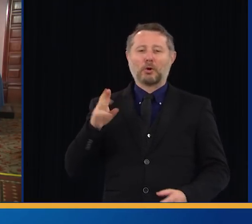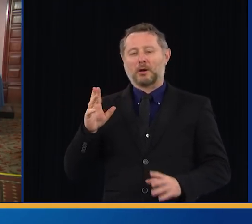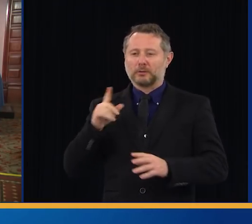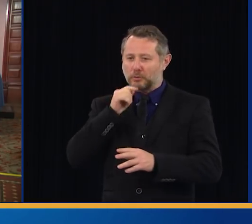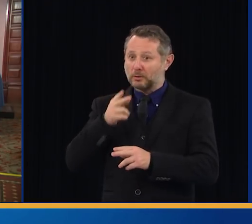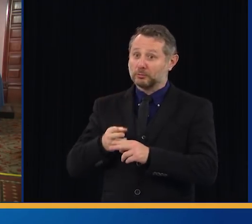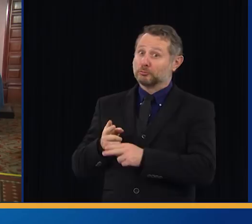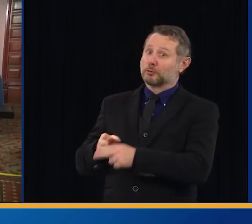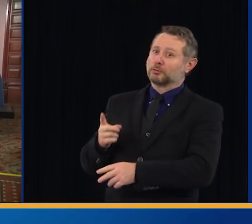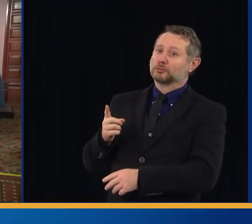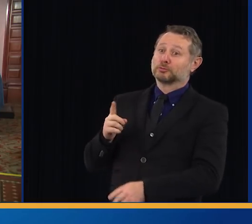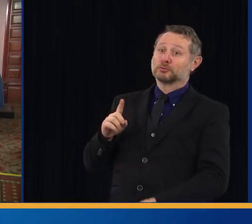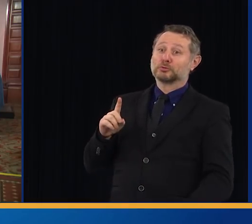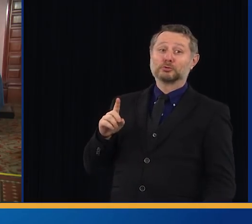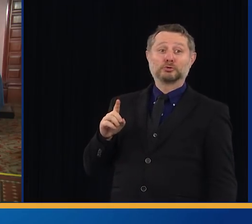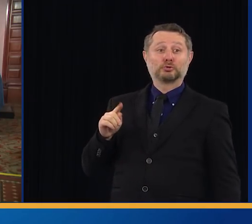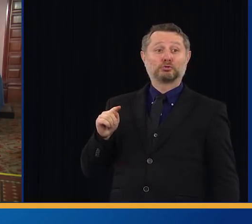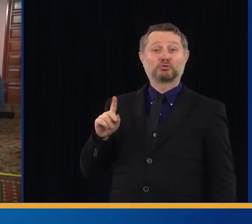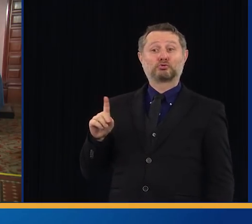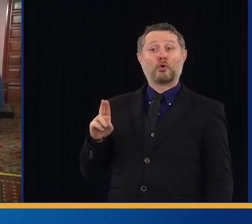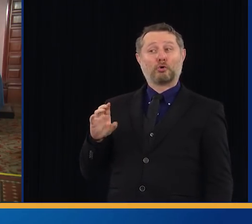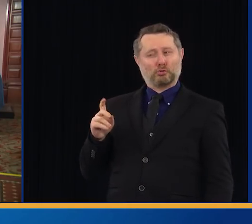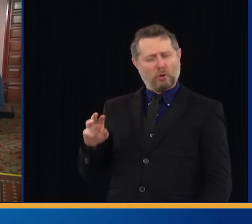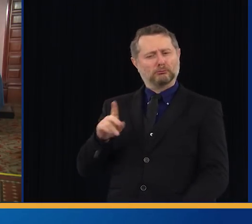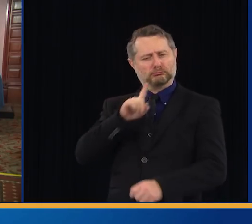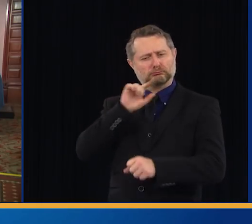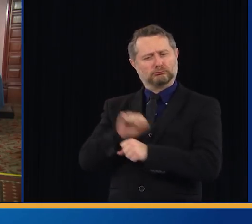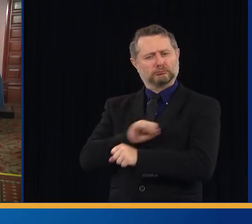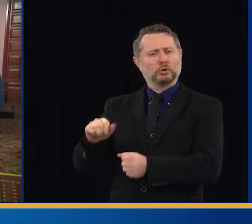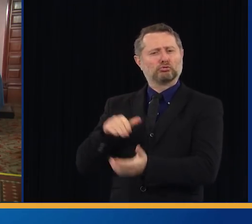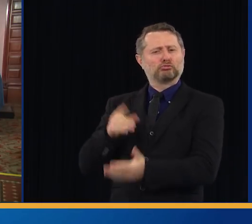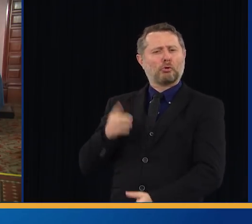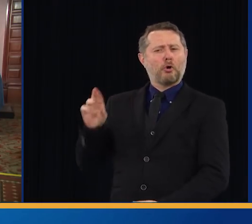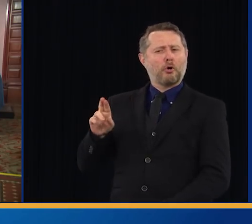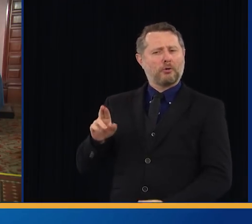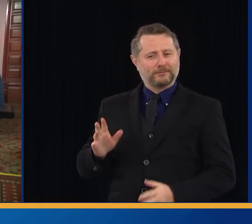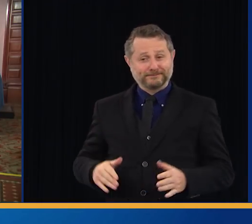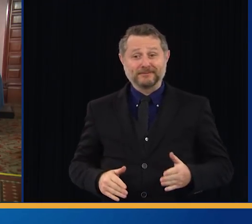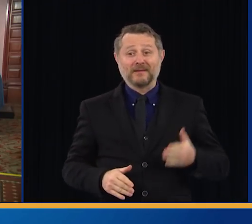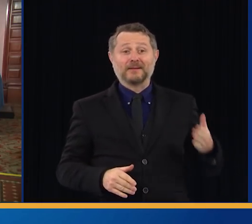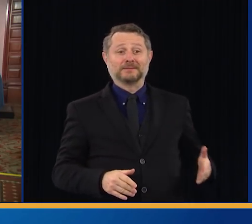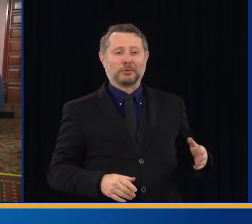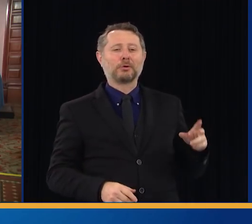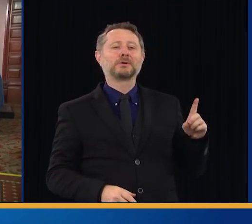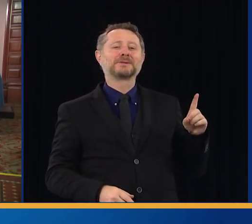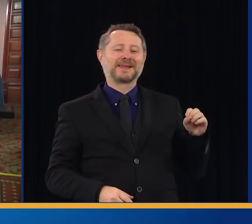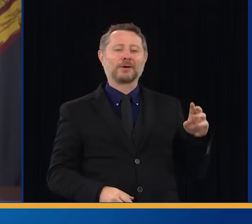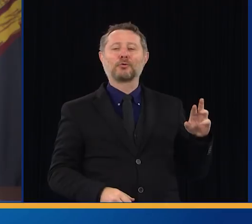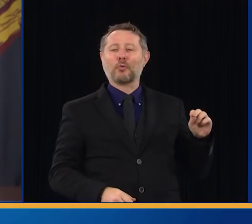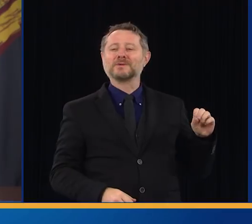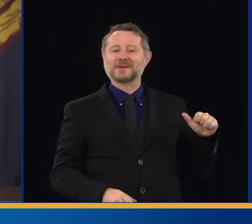To my left, Melissa DeRosa, Secretary to the Governor. To her left, Robert Mejica, Budget Director.